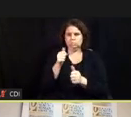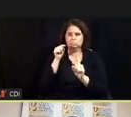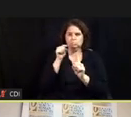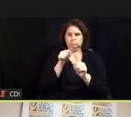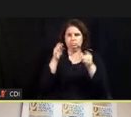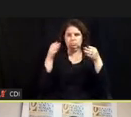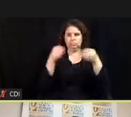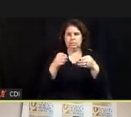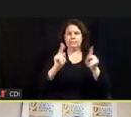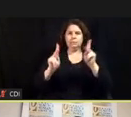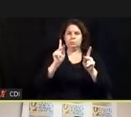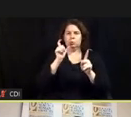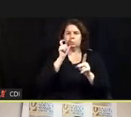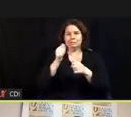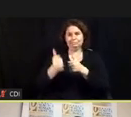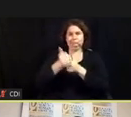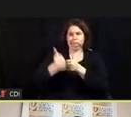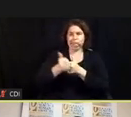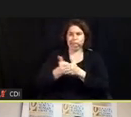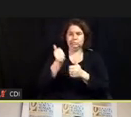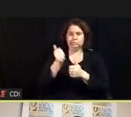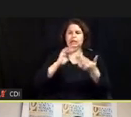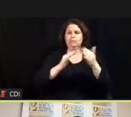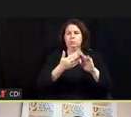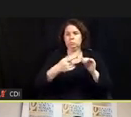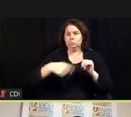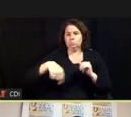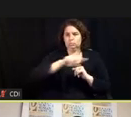COVID pandemic. Next slide.